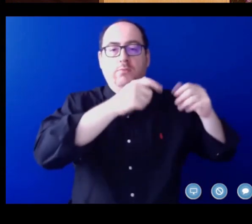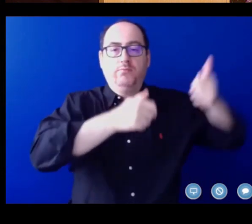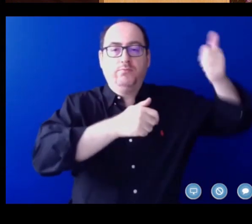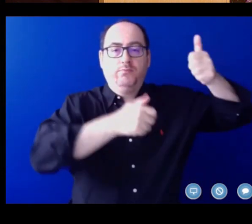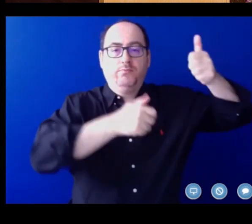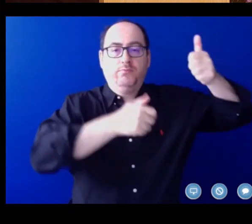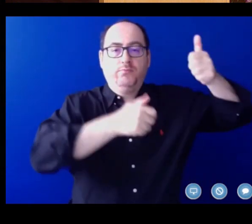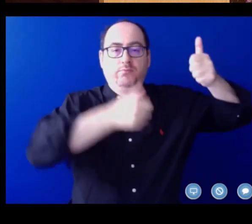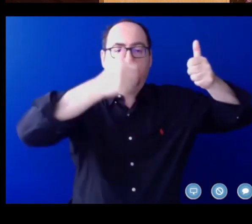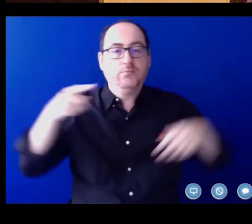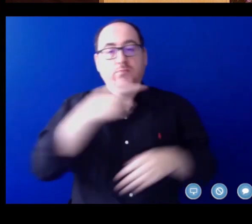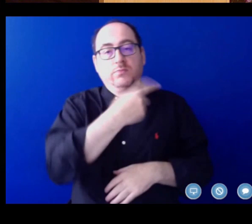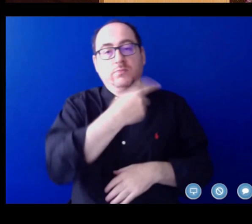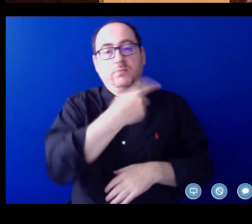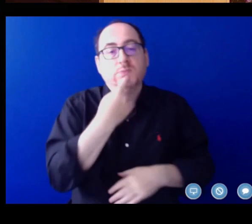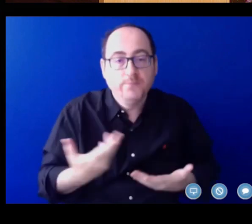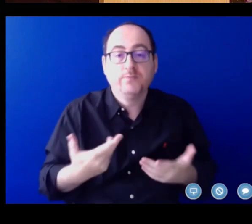provide.